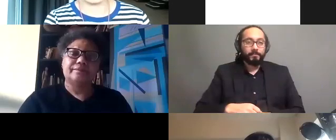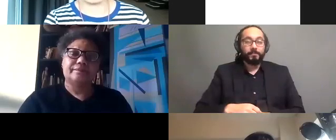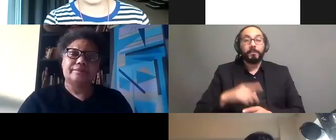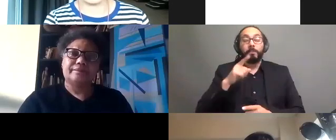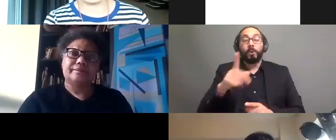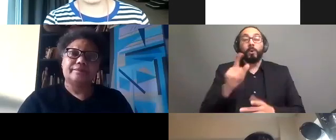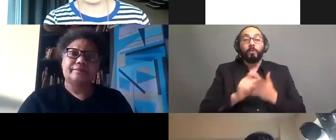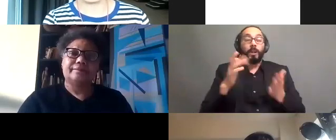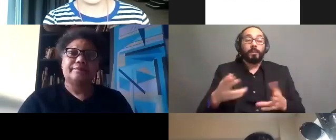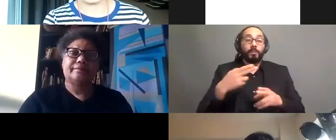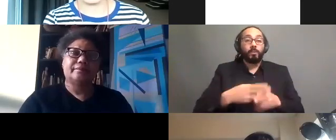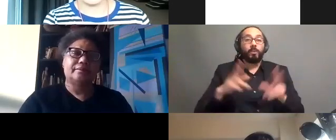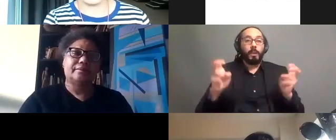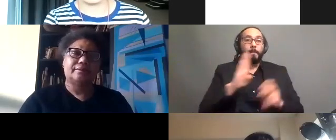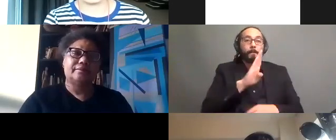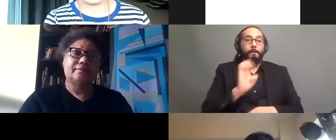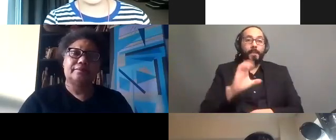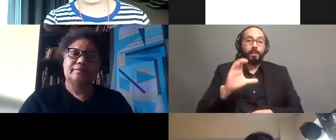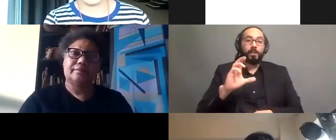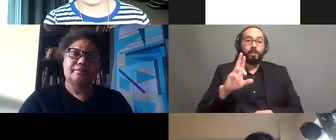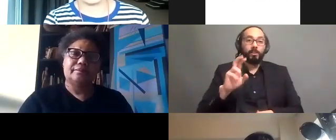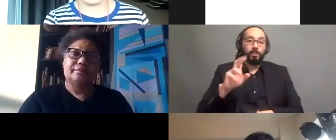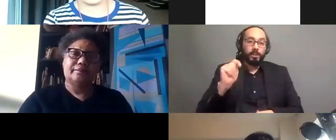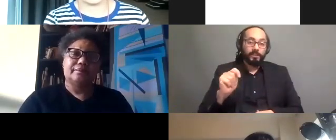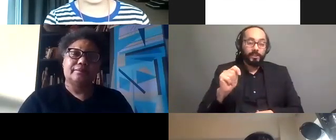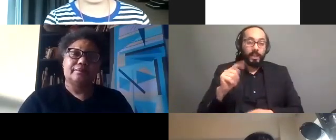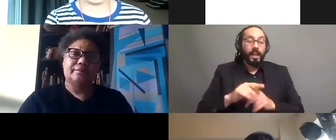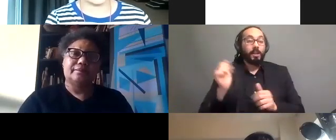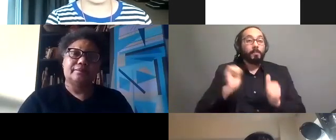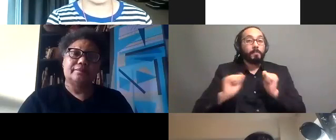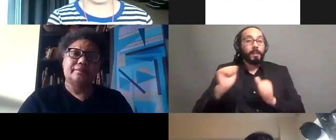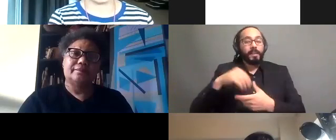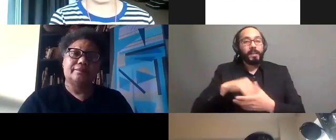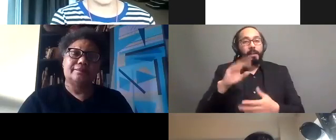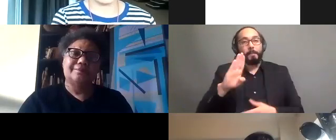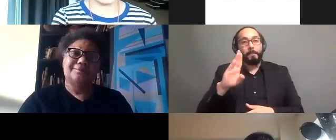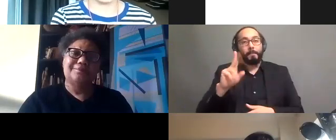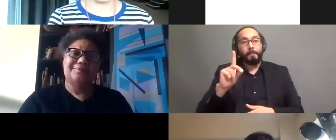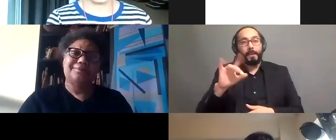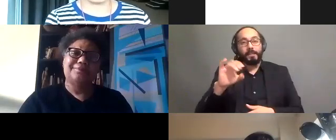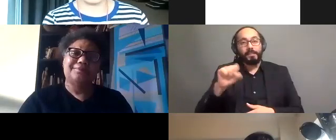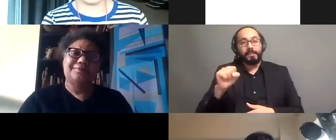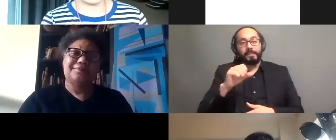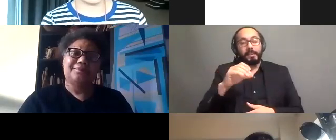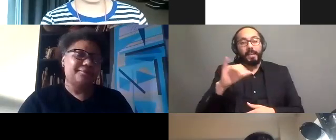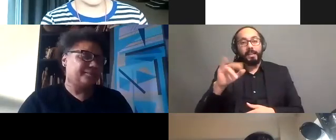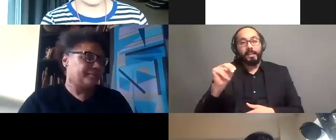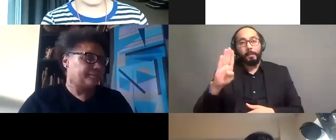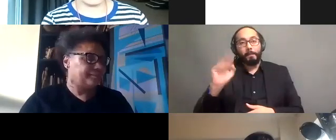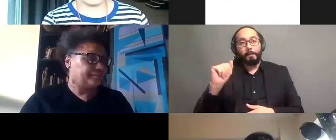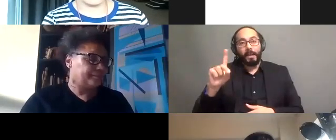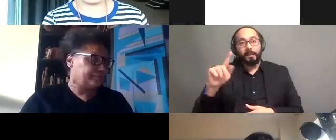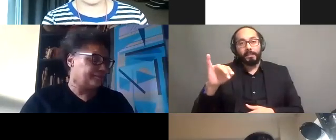BC Hub, Buddies in Bad Times for play creation, and Emerging Creators Unit, Knightwood's Young